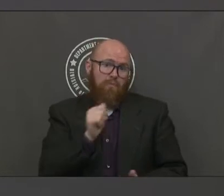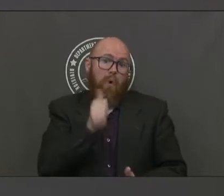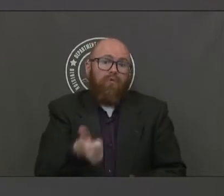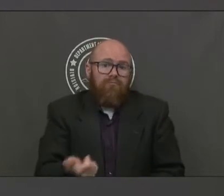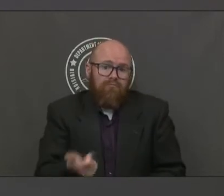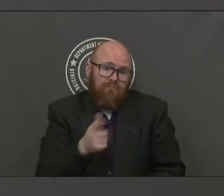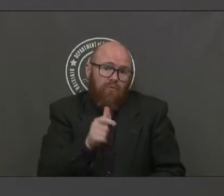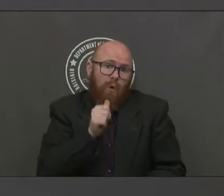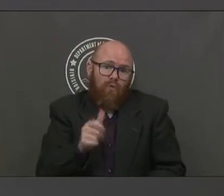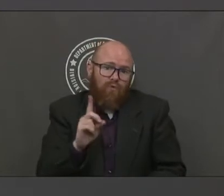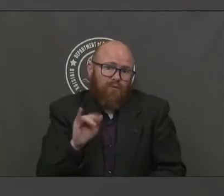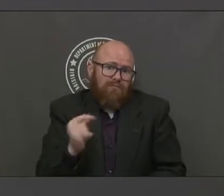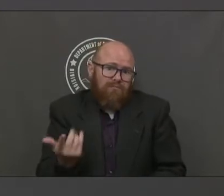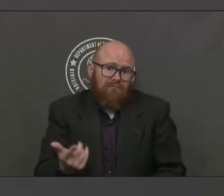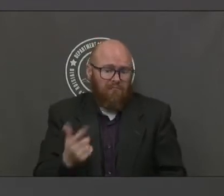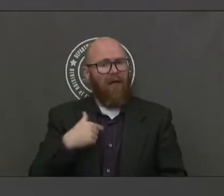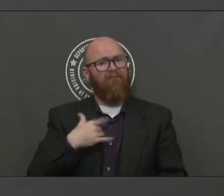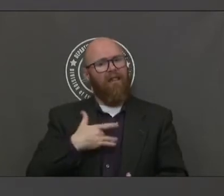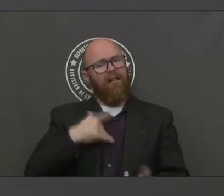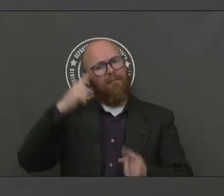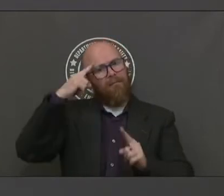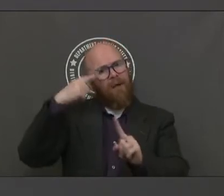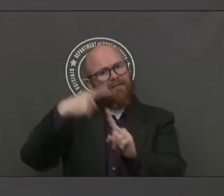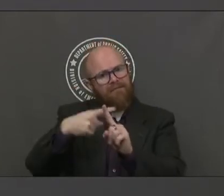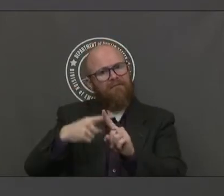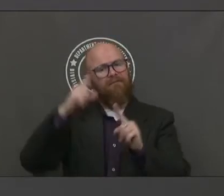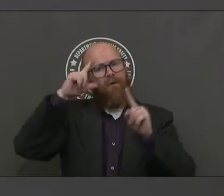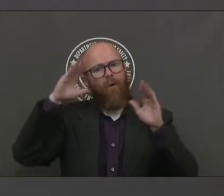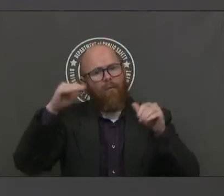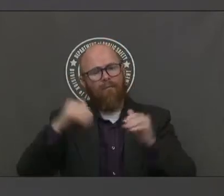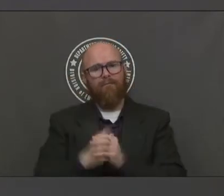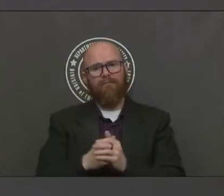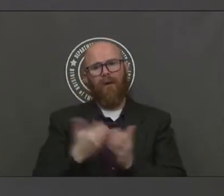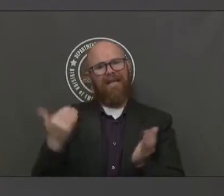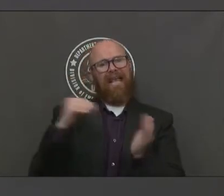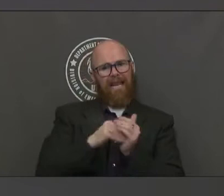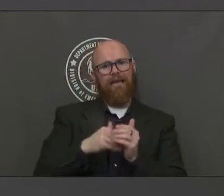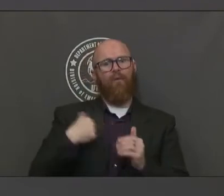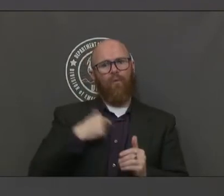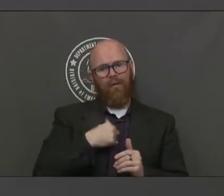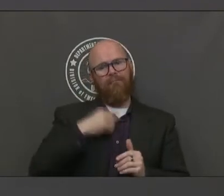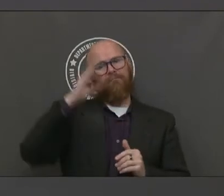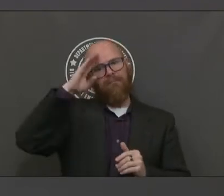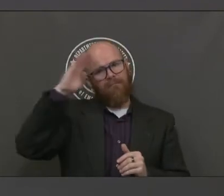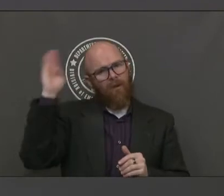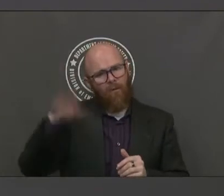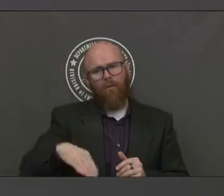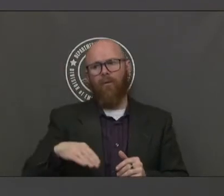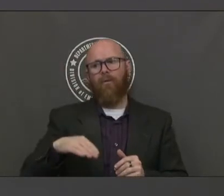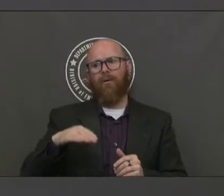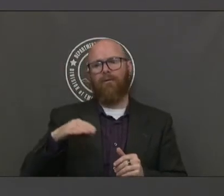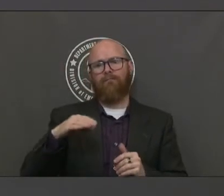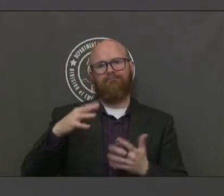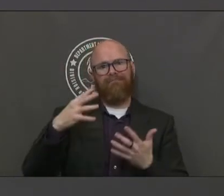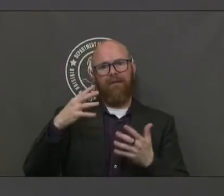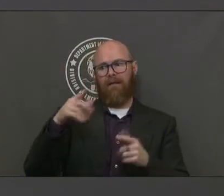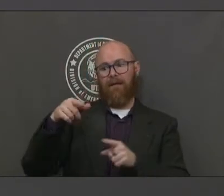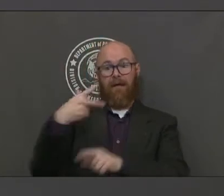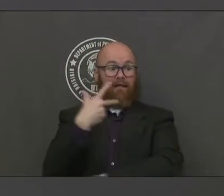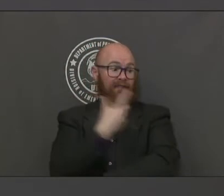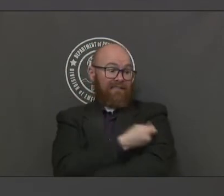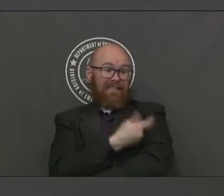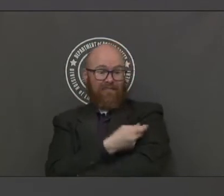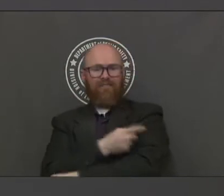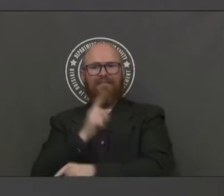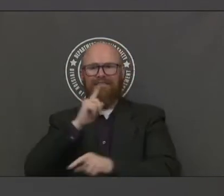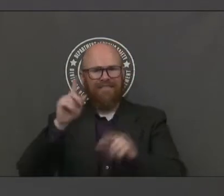you can. And all of those things are telling us that we are underselling the positivity of what's